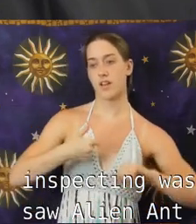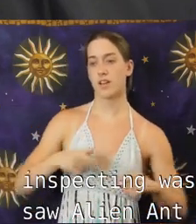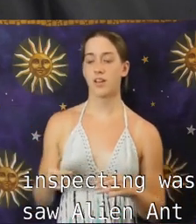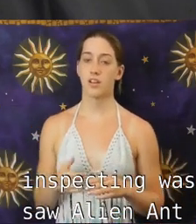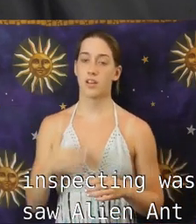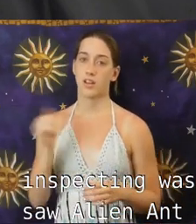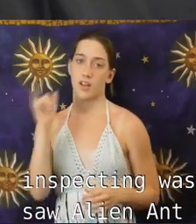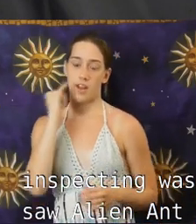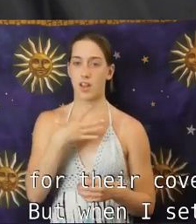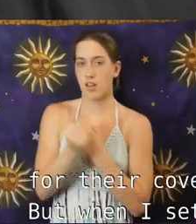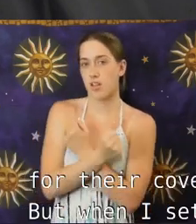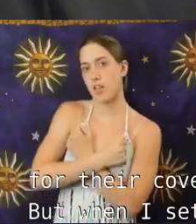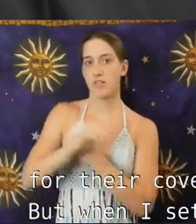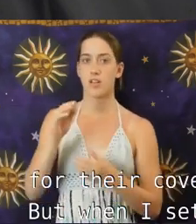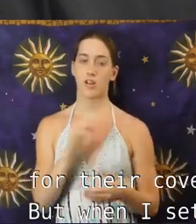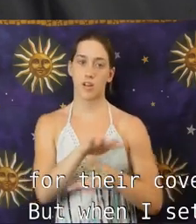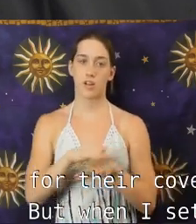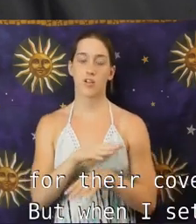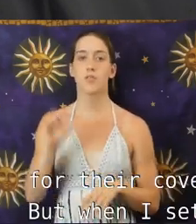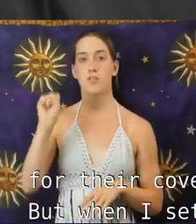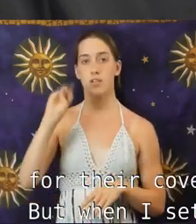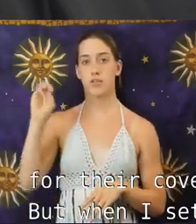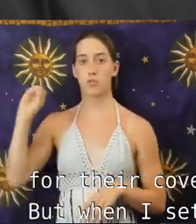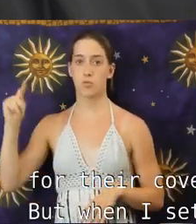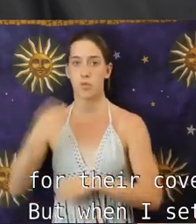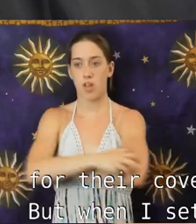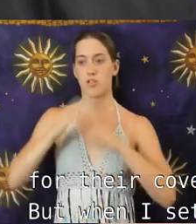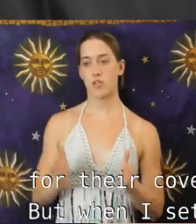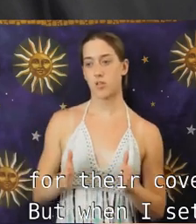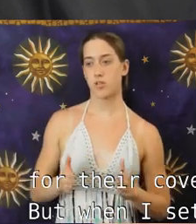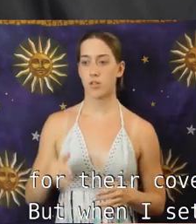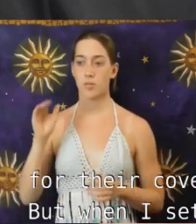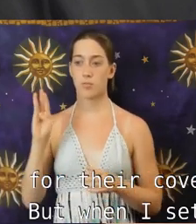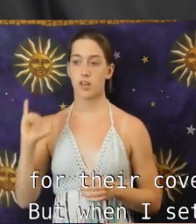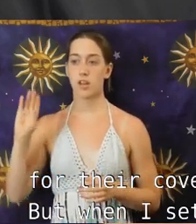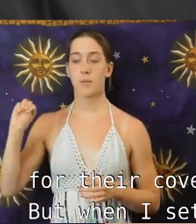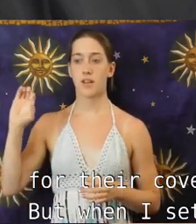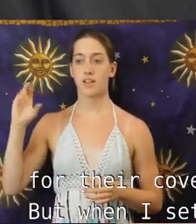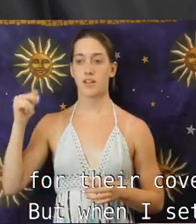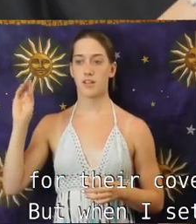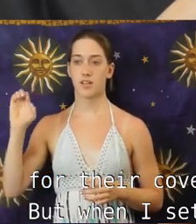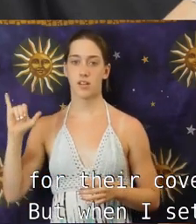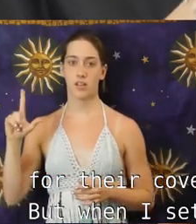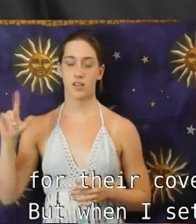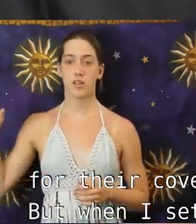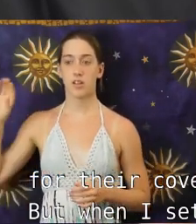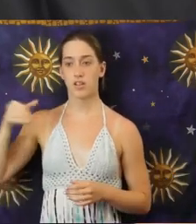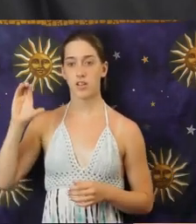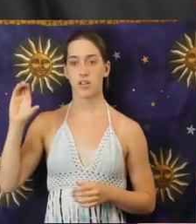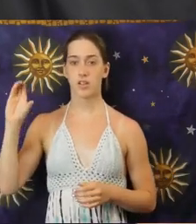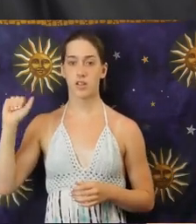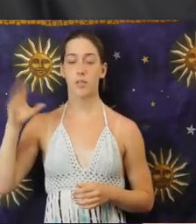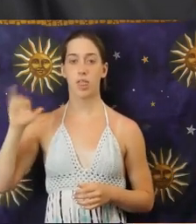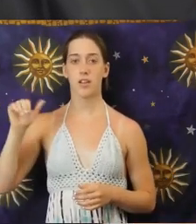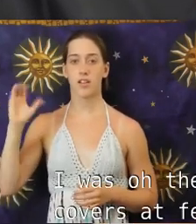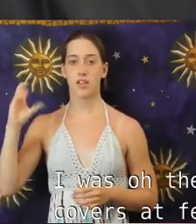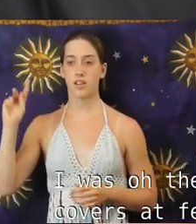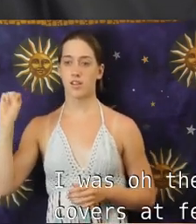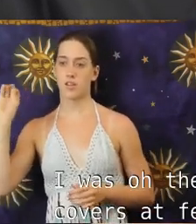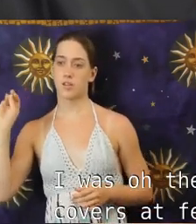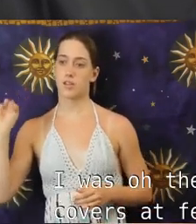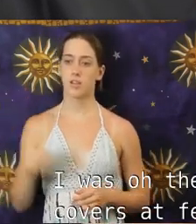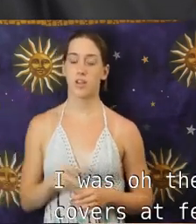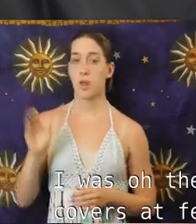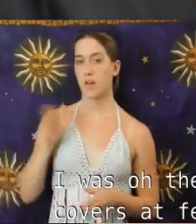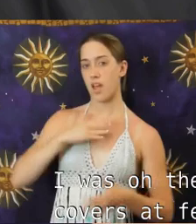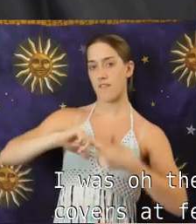most famous for their cover of Smooth Criminal by Michael Jackson. But when I told my friend last year, was like,